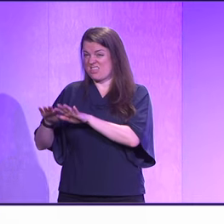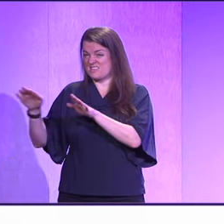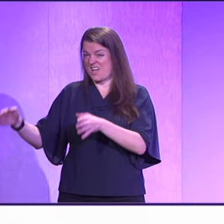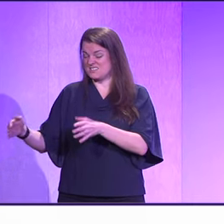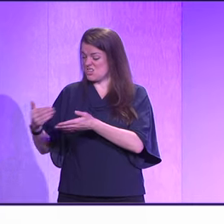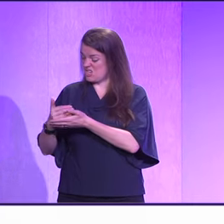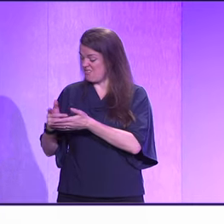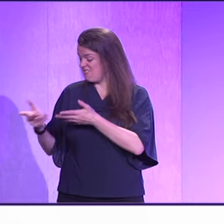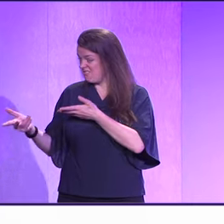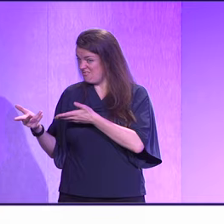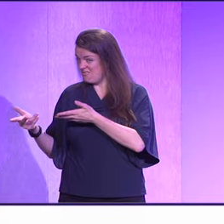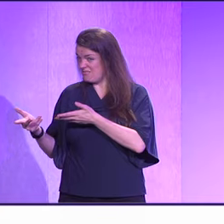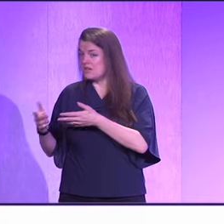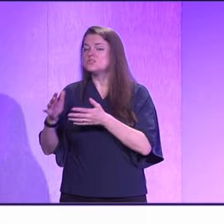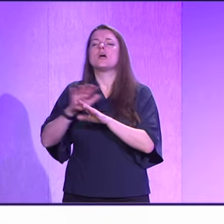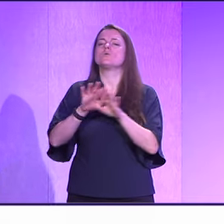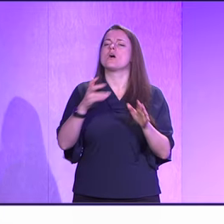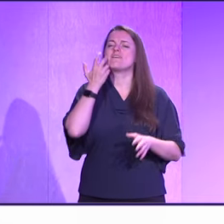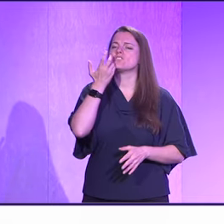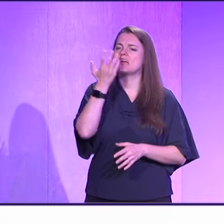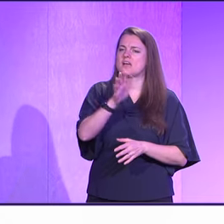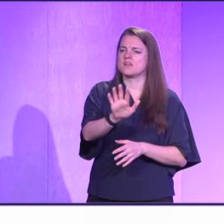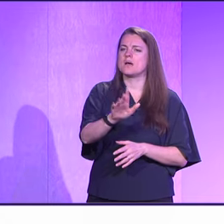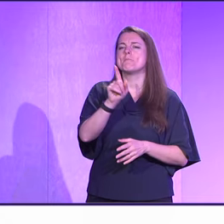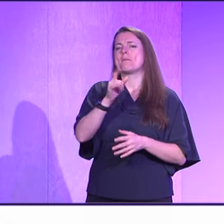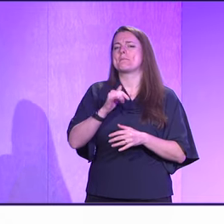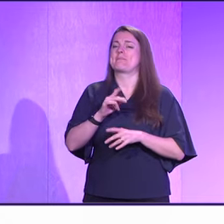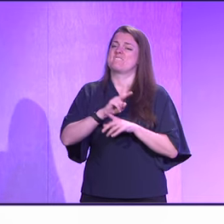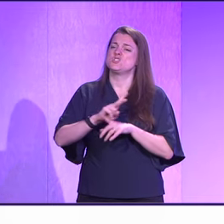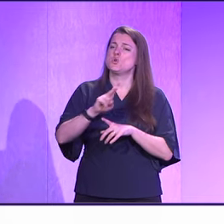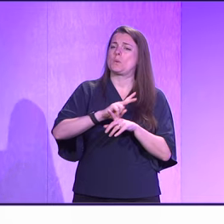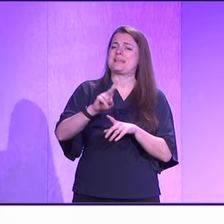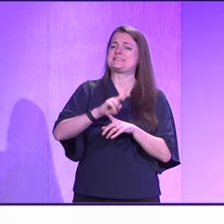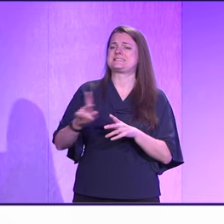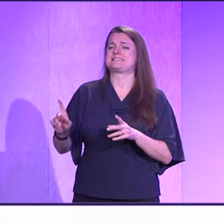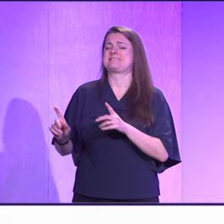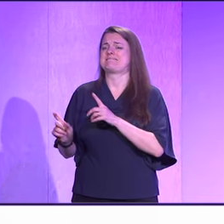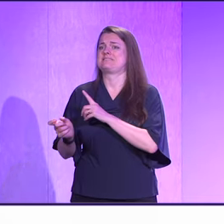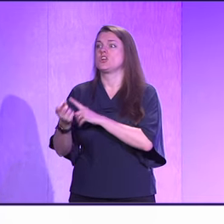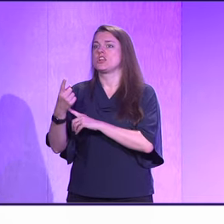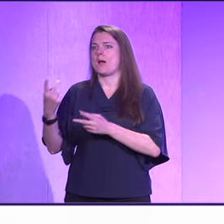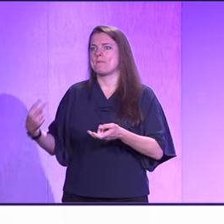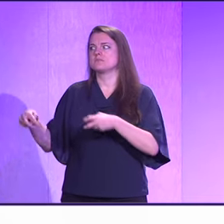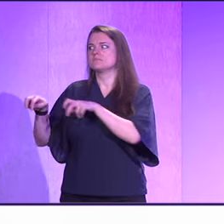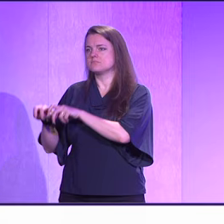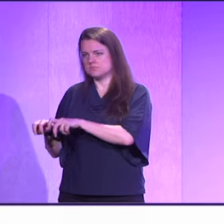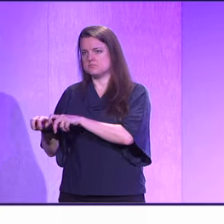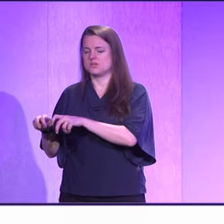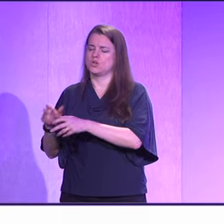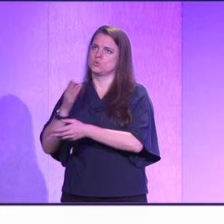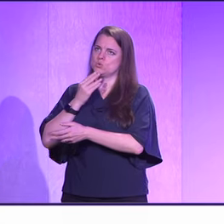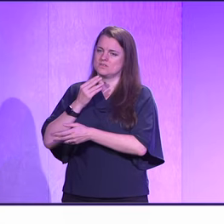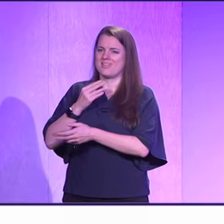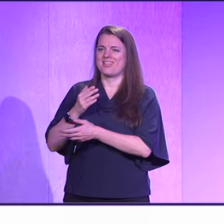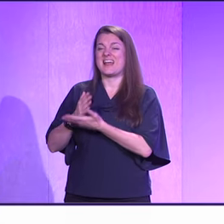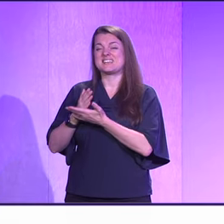turning up to an office once every 2 weeks for a retrospective, yeah, I kind of like that stuff. And I missed that from this place. And the relationships I've had